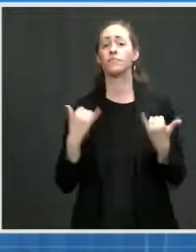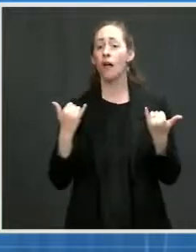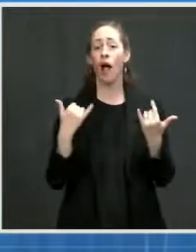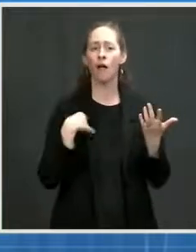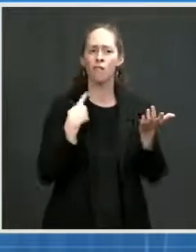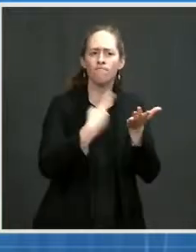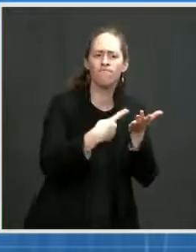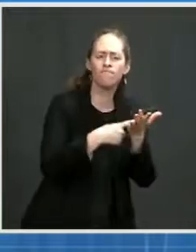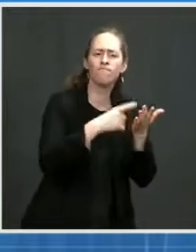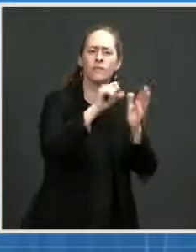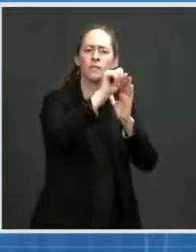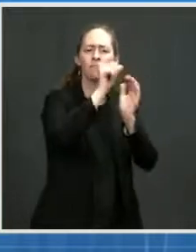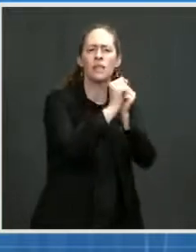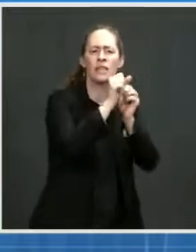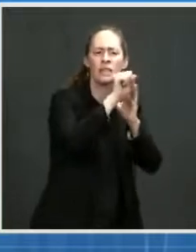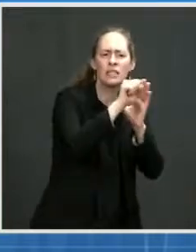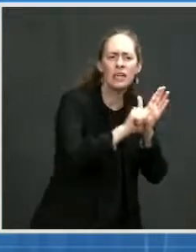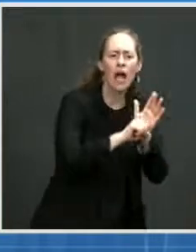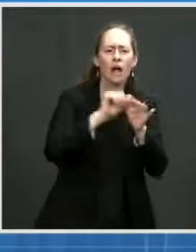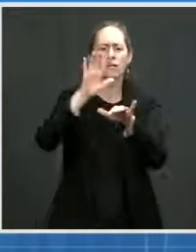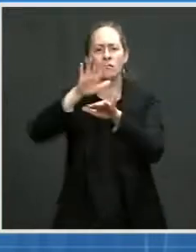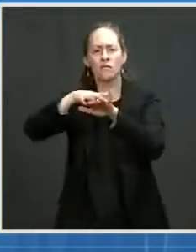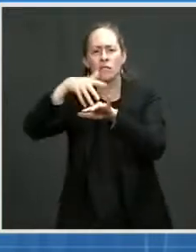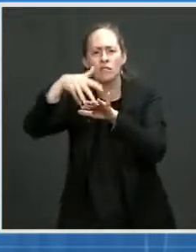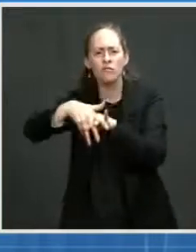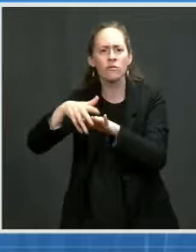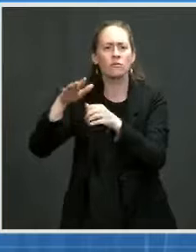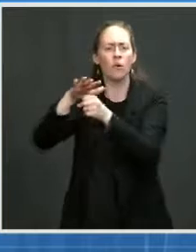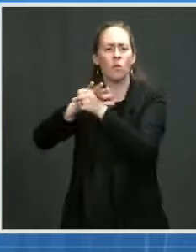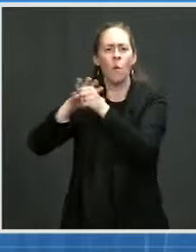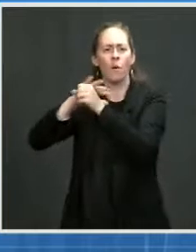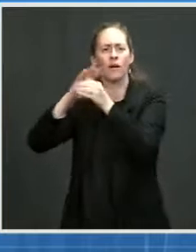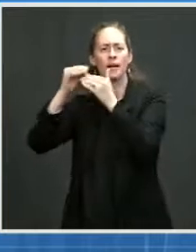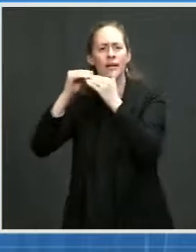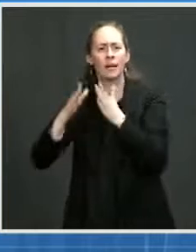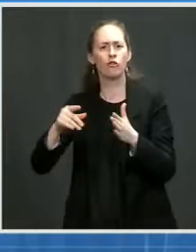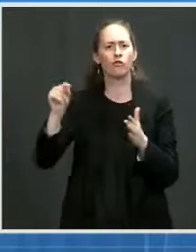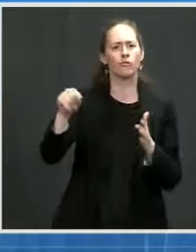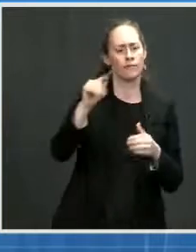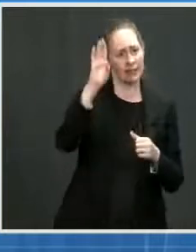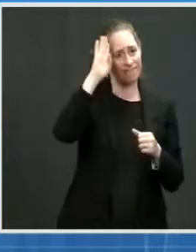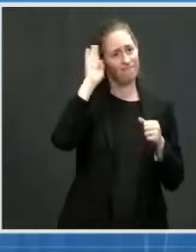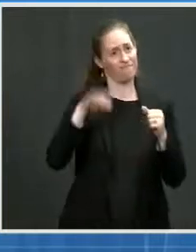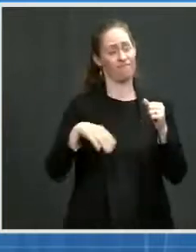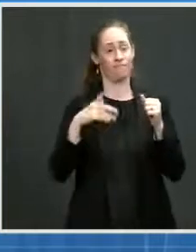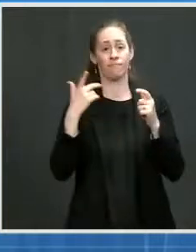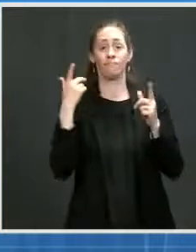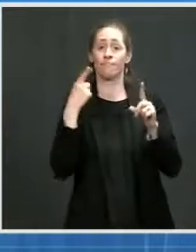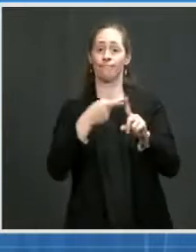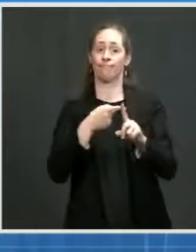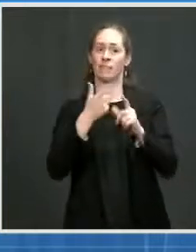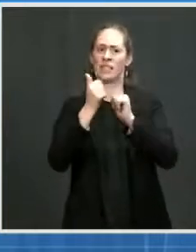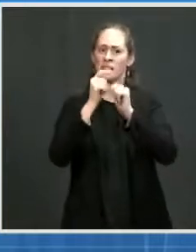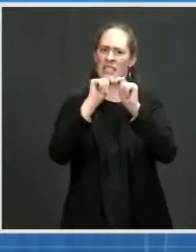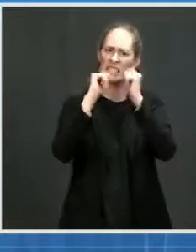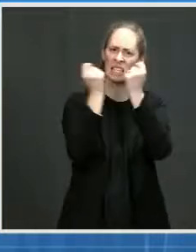to local jurisdictions. We all know equity is a team sport. And I just want to say thank you to all of you for centering